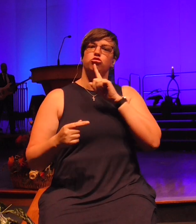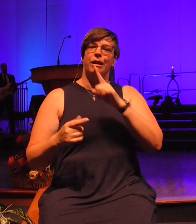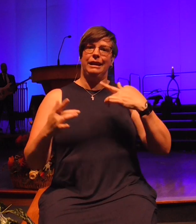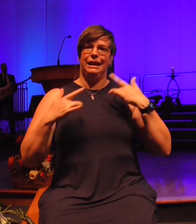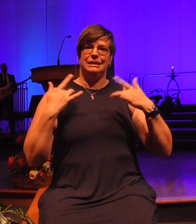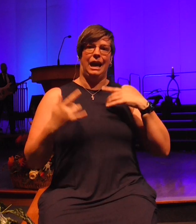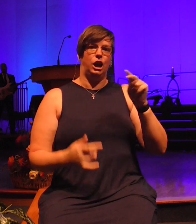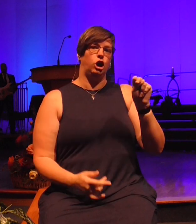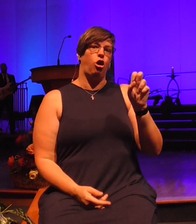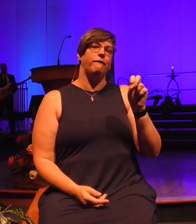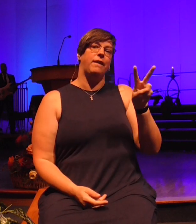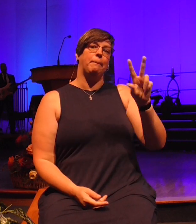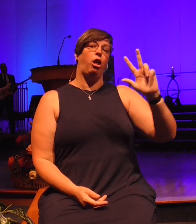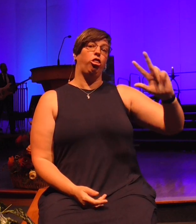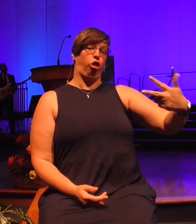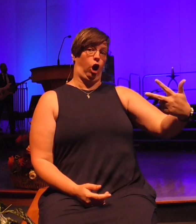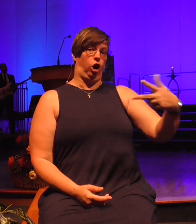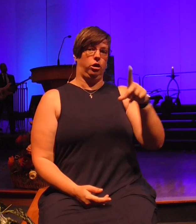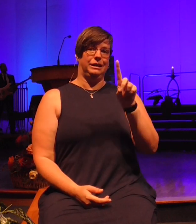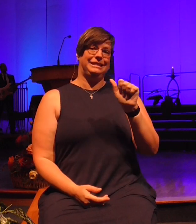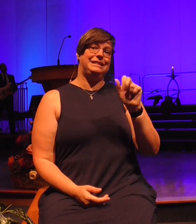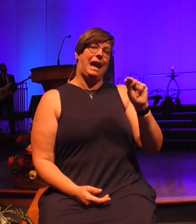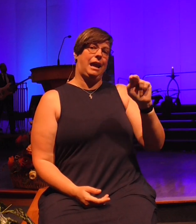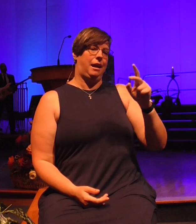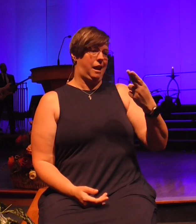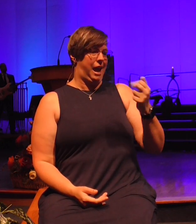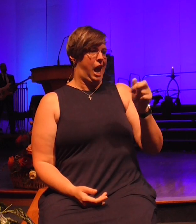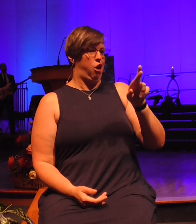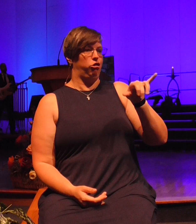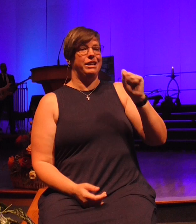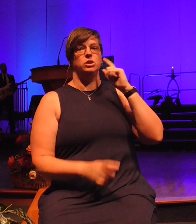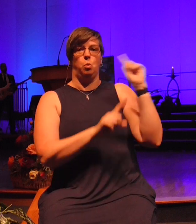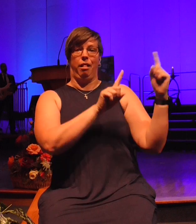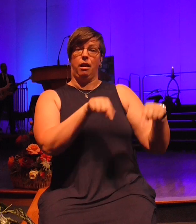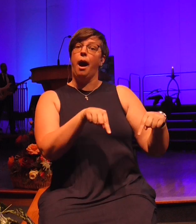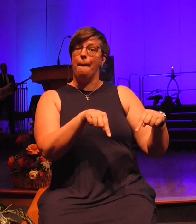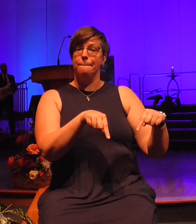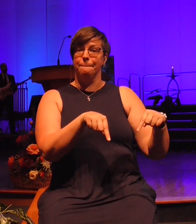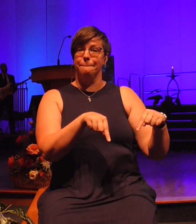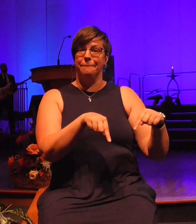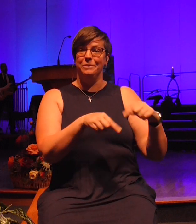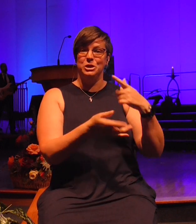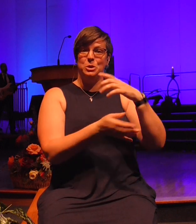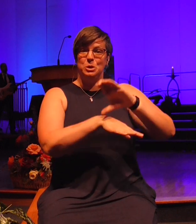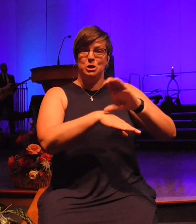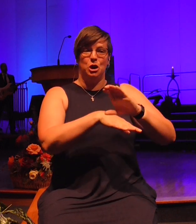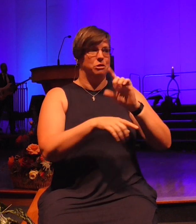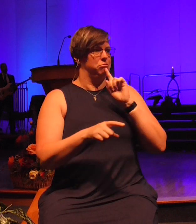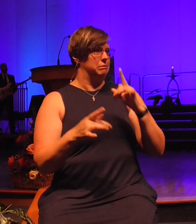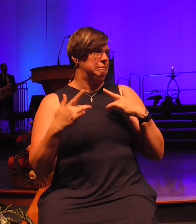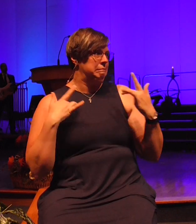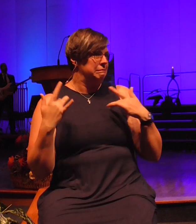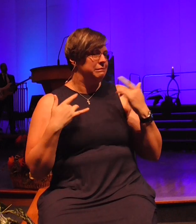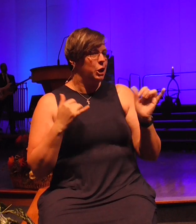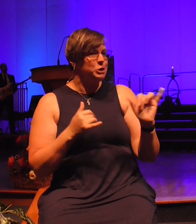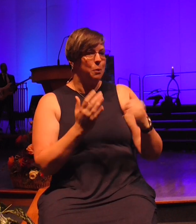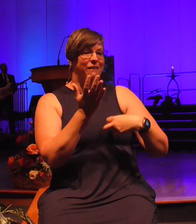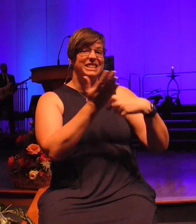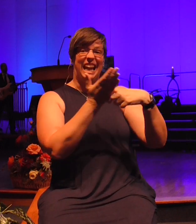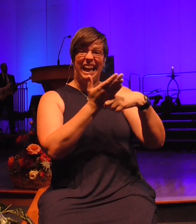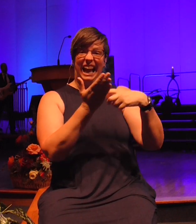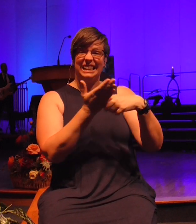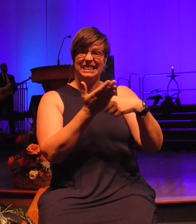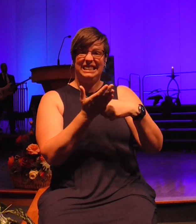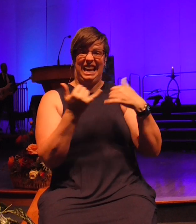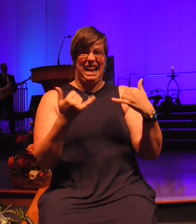so excited. On November 3rd, Dan Harris, the author of 10% Happier, is coming to Mile High Church. Oh, I'm so excited too. We have tickets on sale right